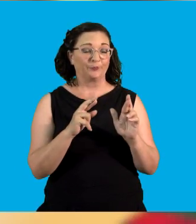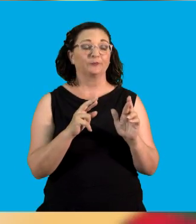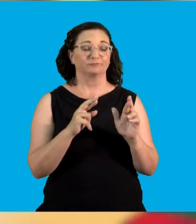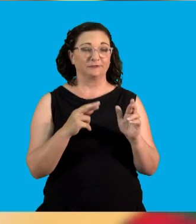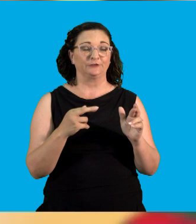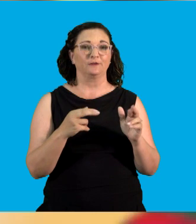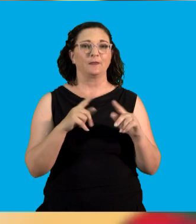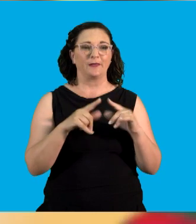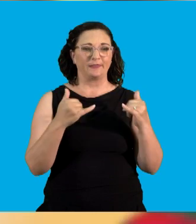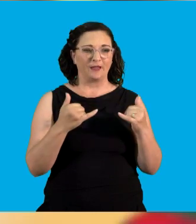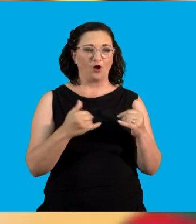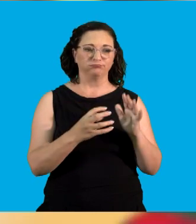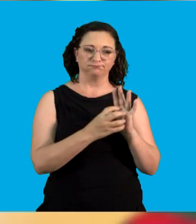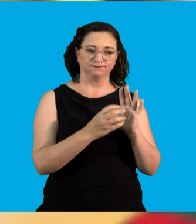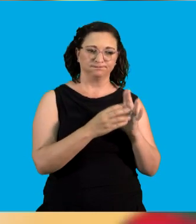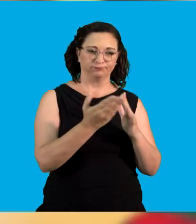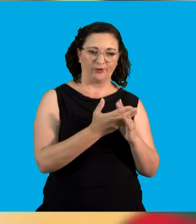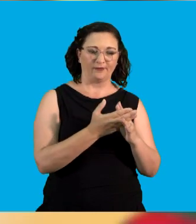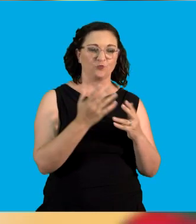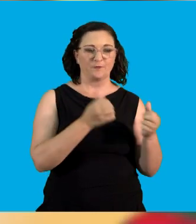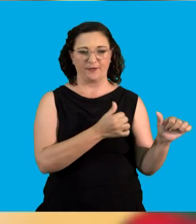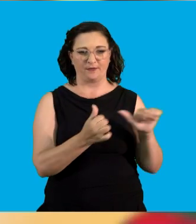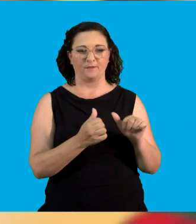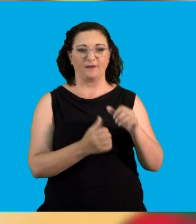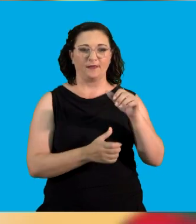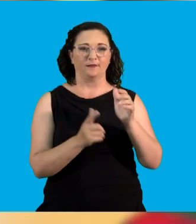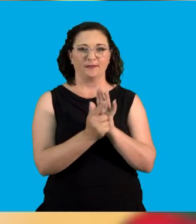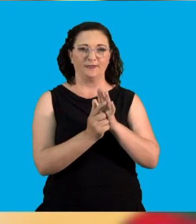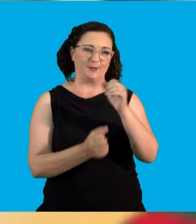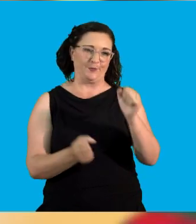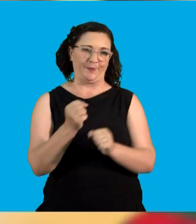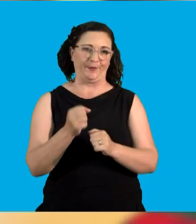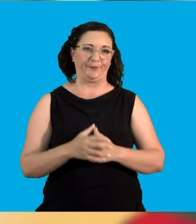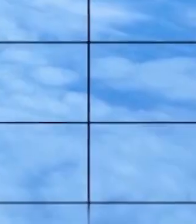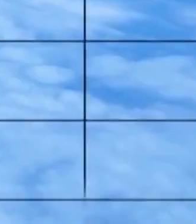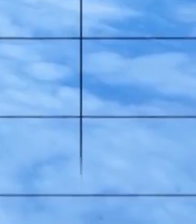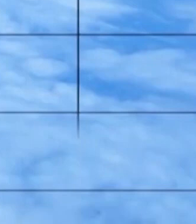application questions. Let us take an air break, and when we come back, we wrap up our lesson, all right?